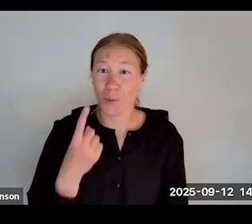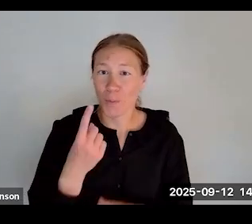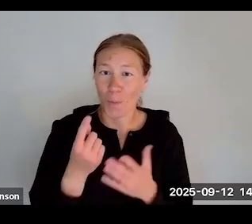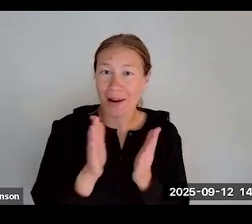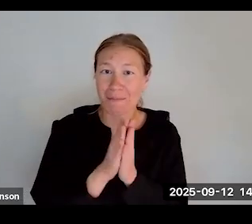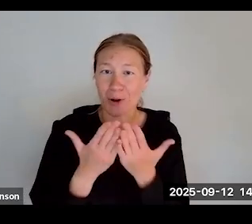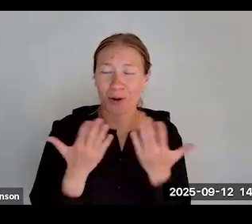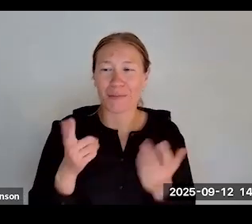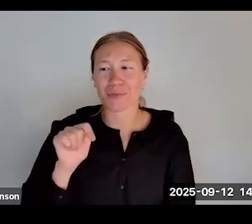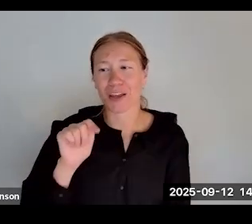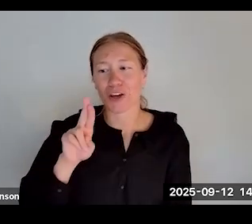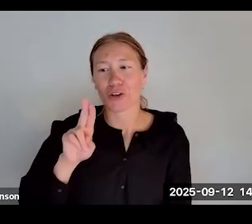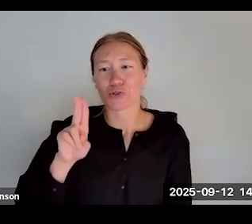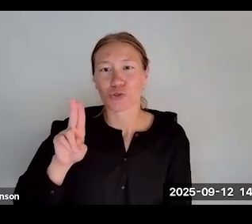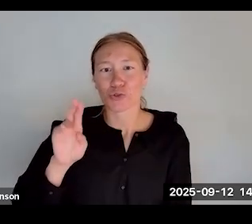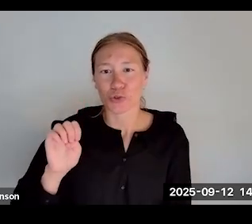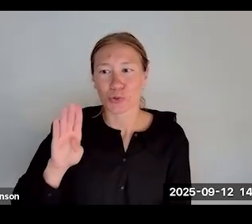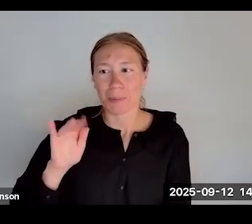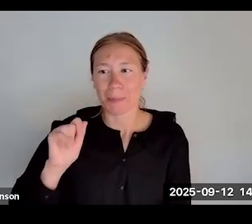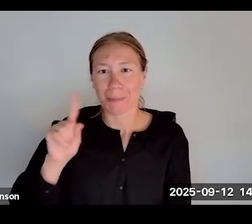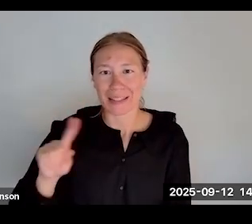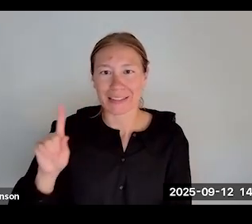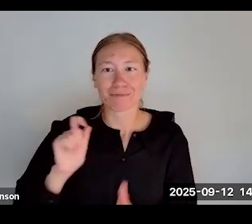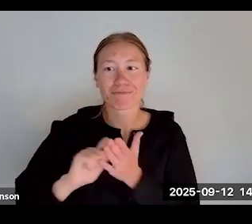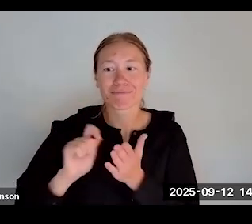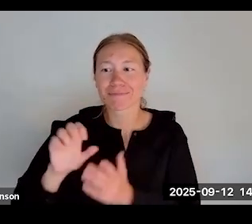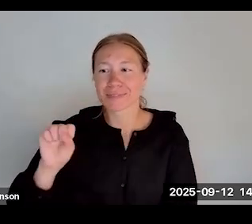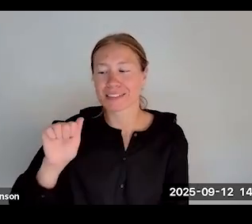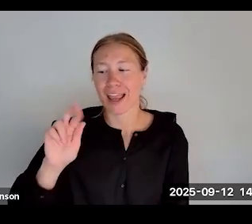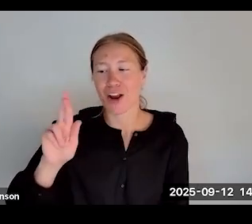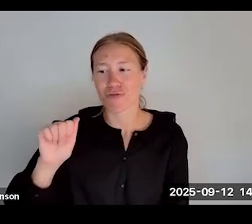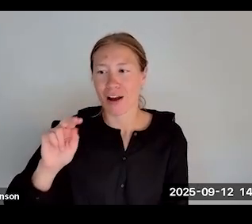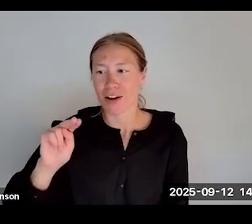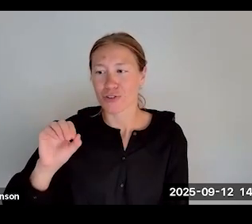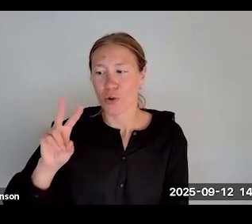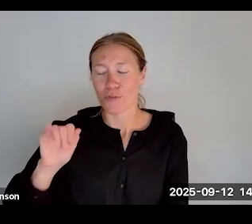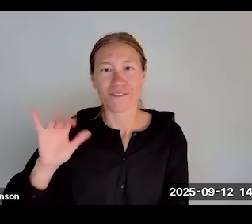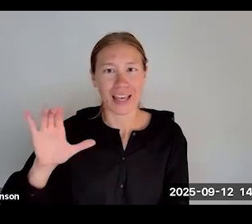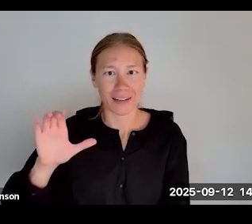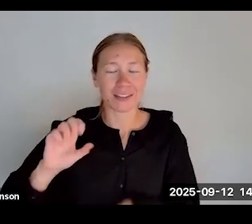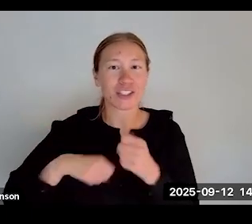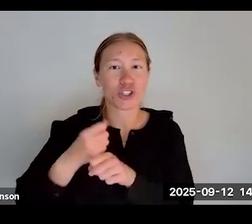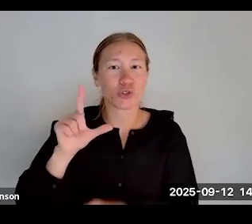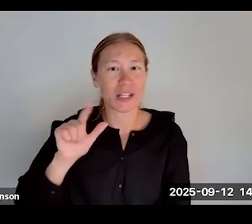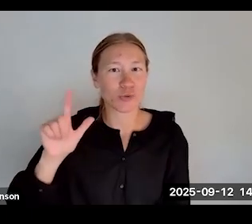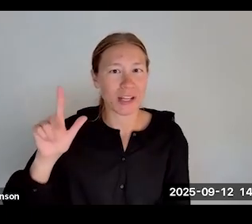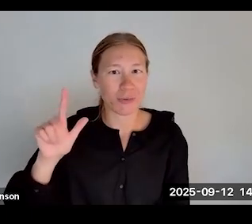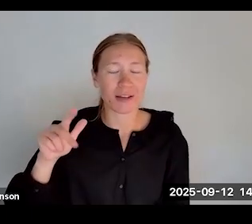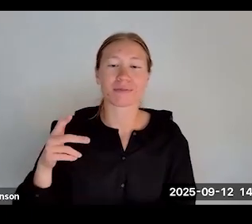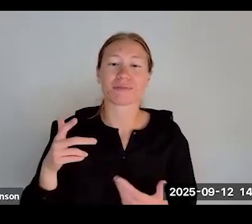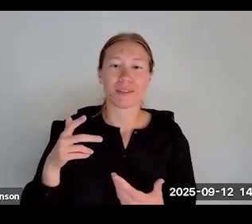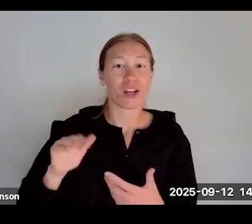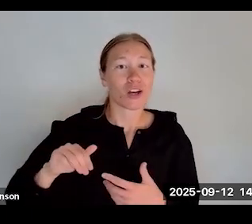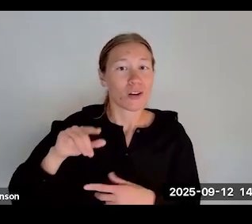True Biz was written by Sarah Novick in 2023. Sarah is deaf. She was raised orally, which